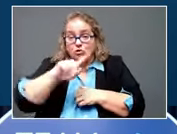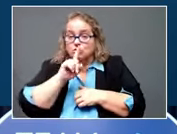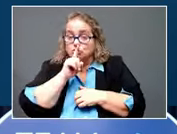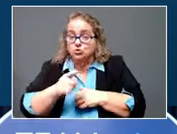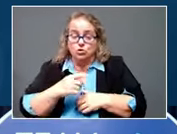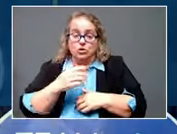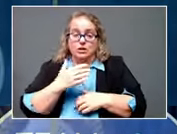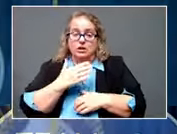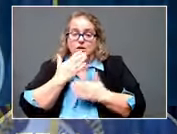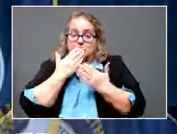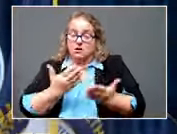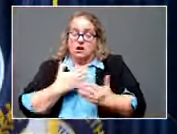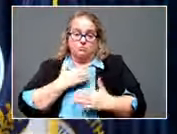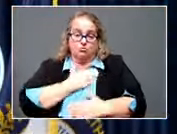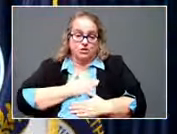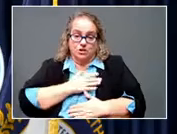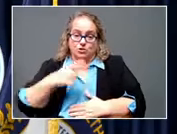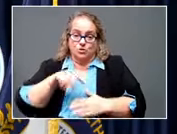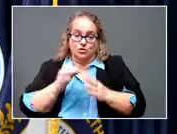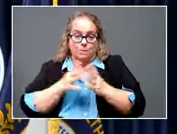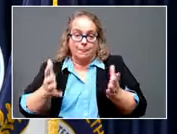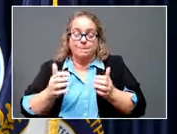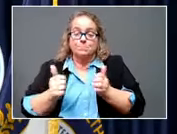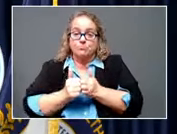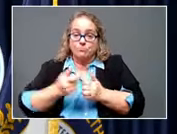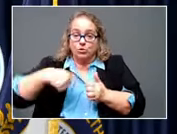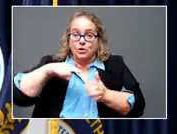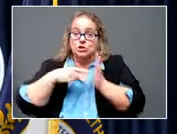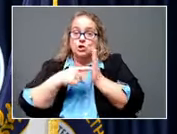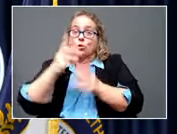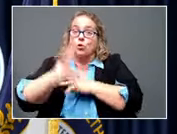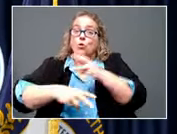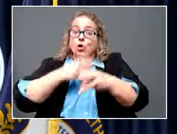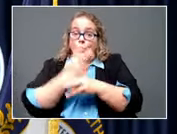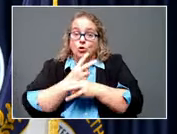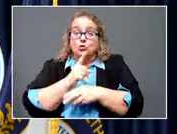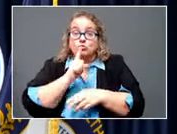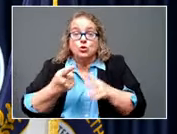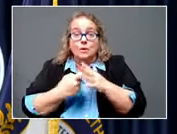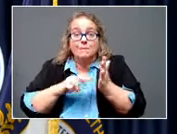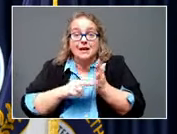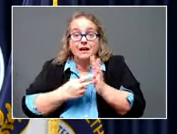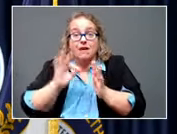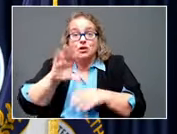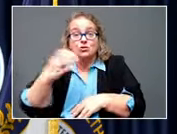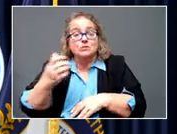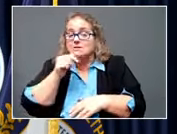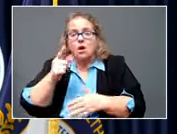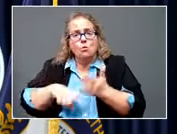so much. Together, we showed the world that the true meaning of Christmas isn't what you receive, but the joy of giving.